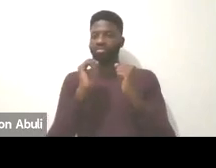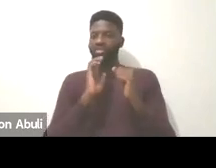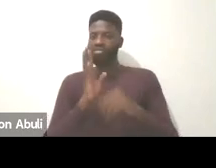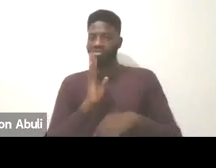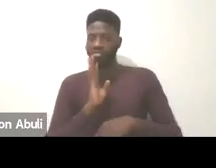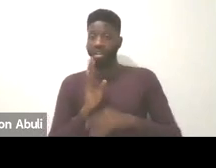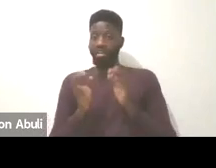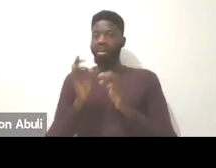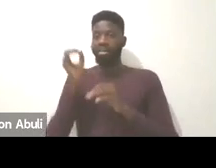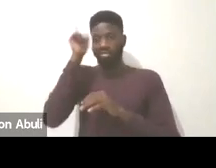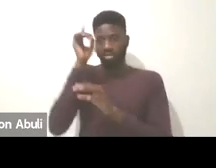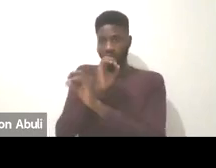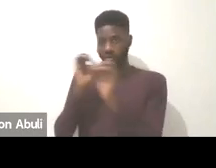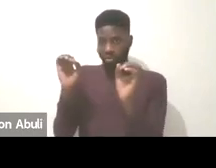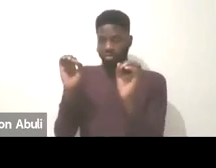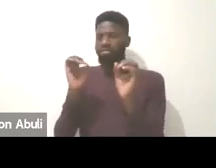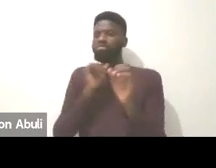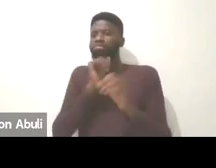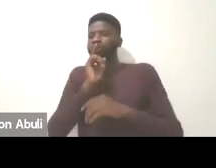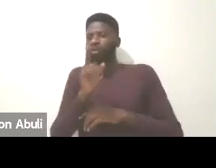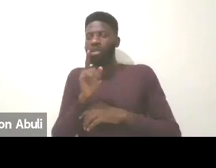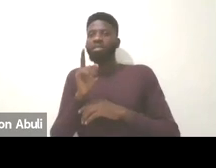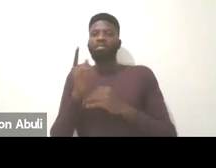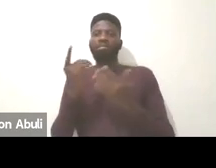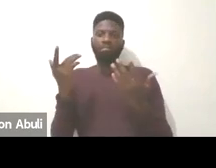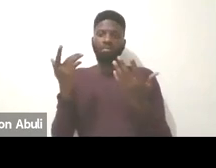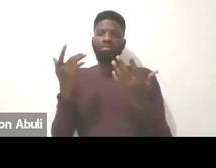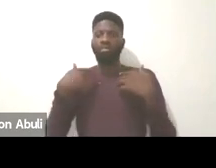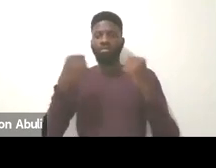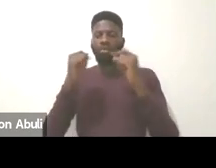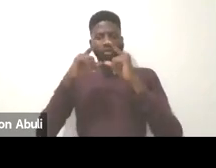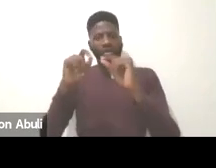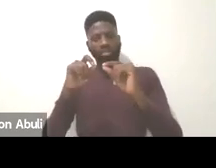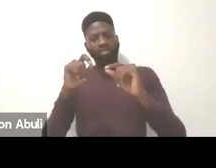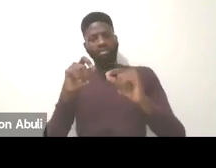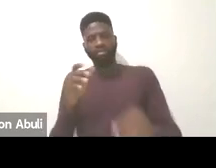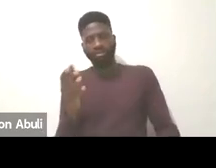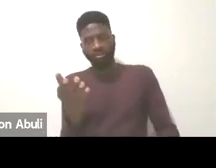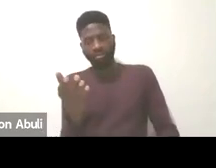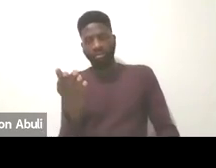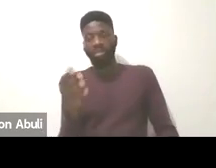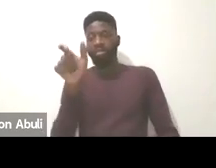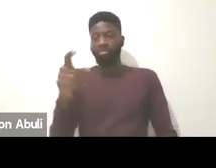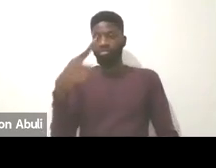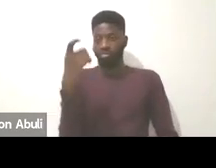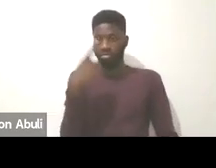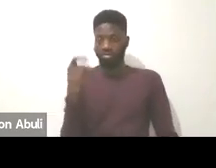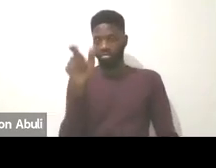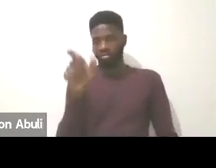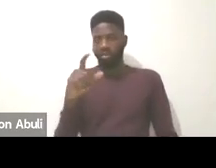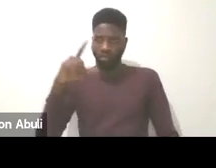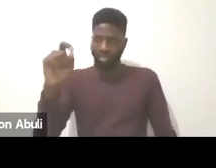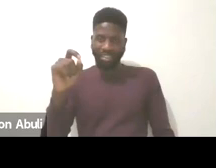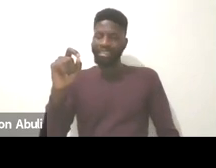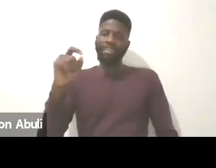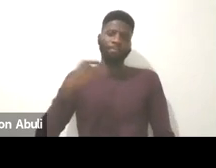not understand anything or you're not too sure of anything, you can confidently tell the interviewer that I